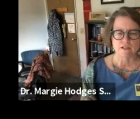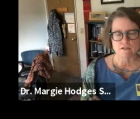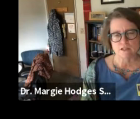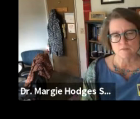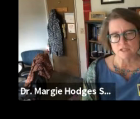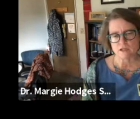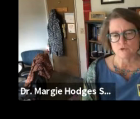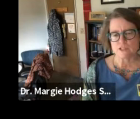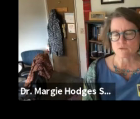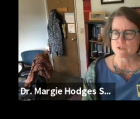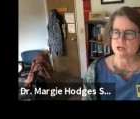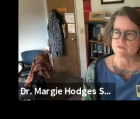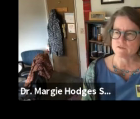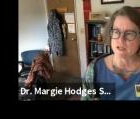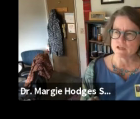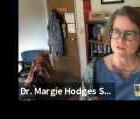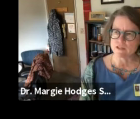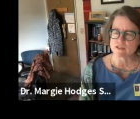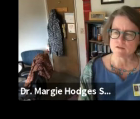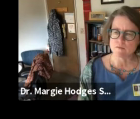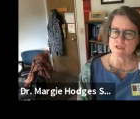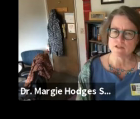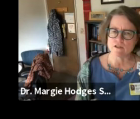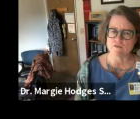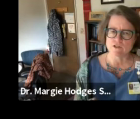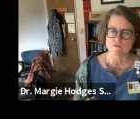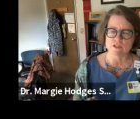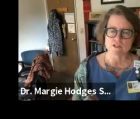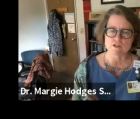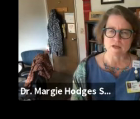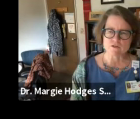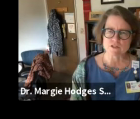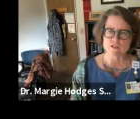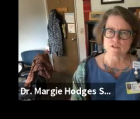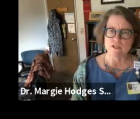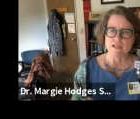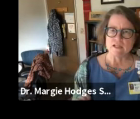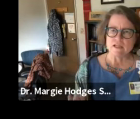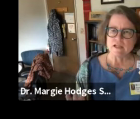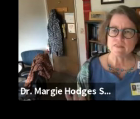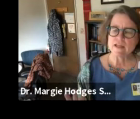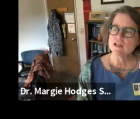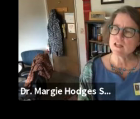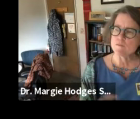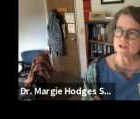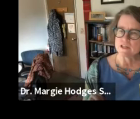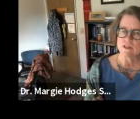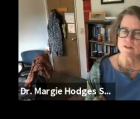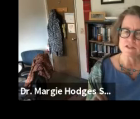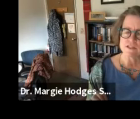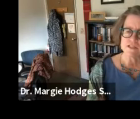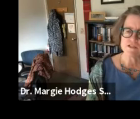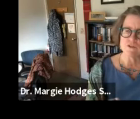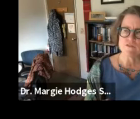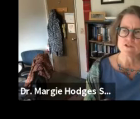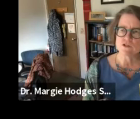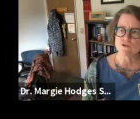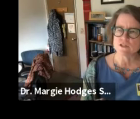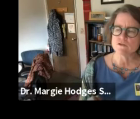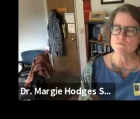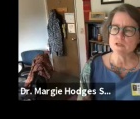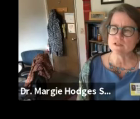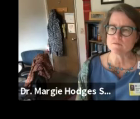And Dr. Demi recently retired from the head of the ethics committee at the University of Rochester Medical Center. And they collaborated. It's these two